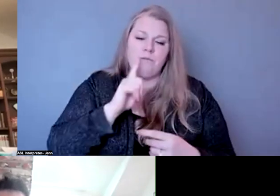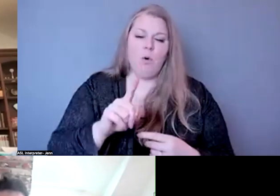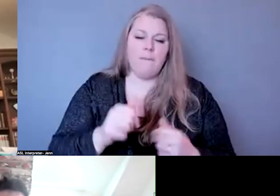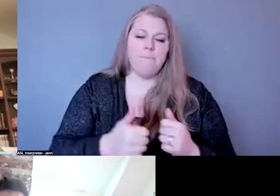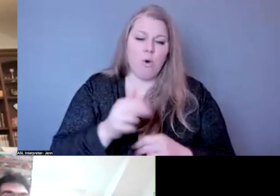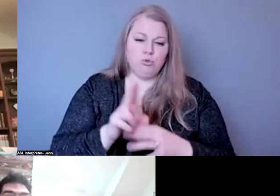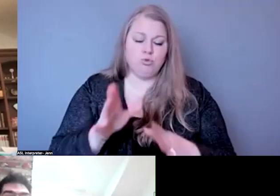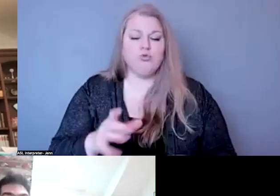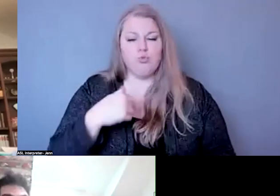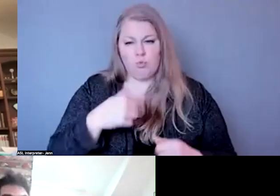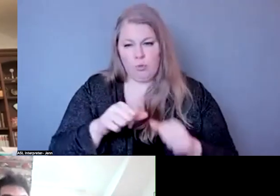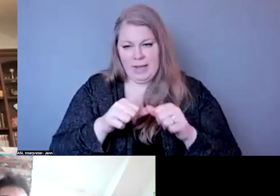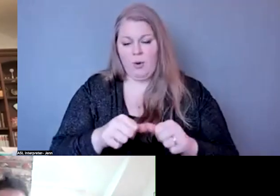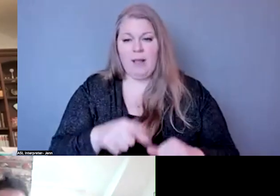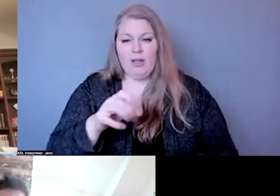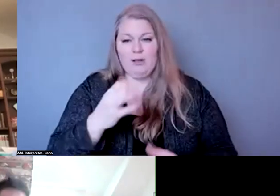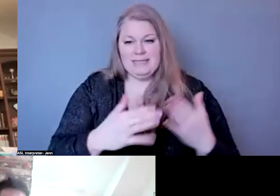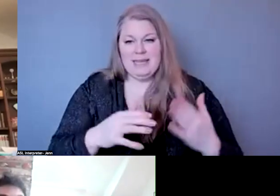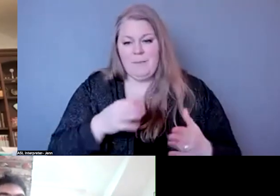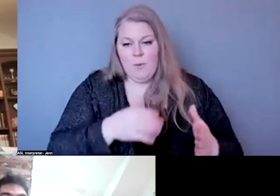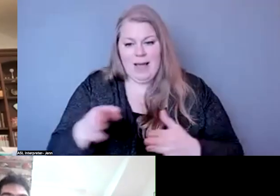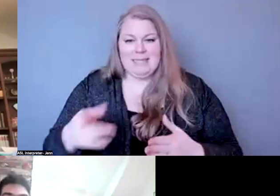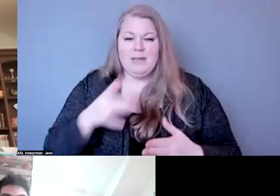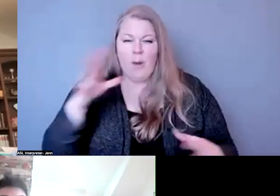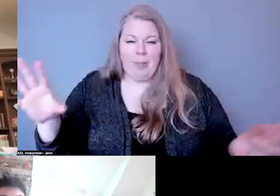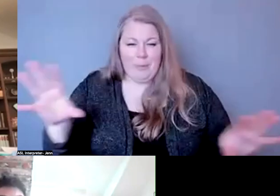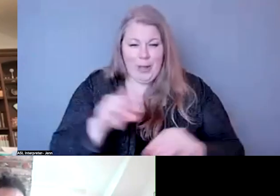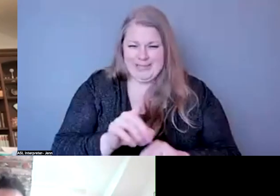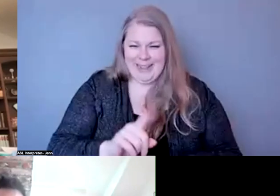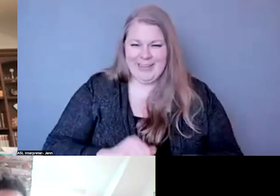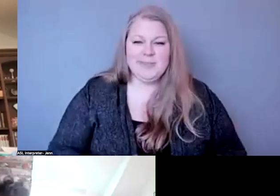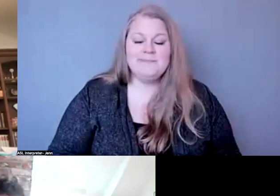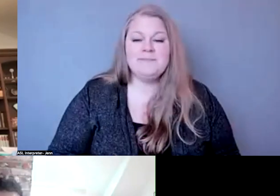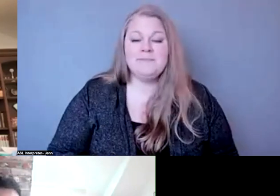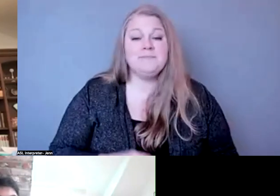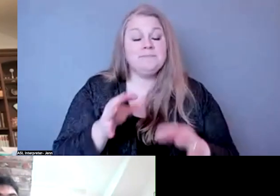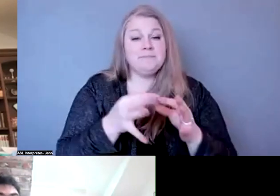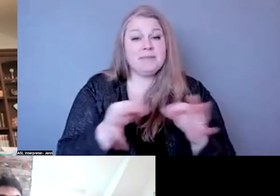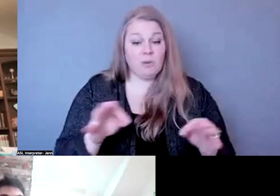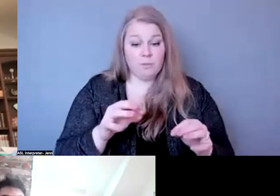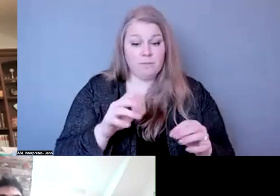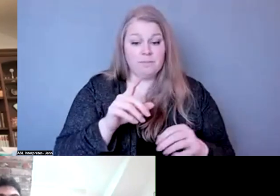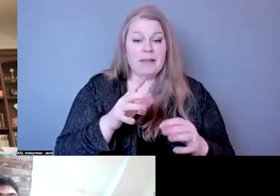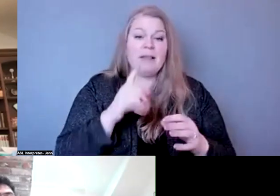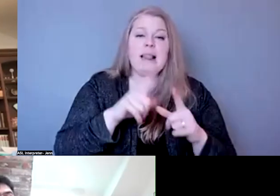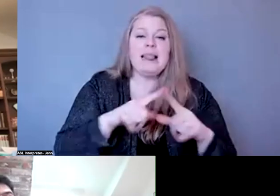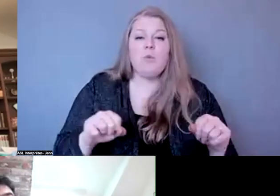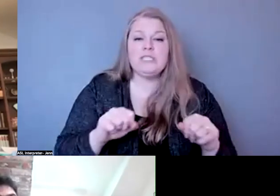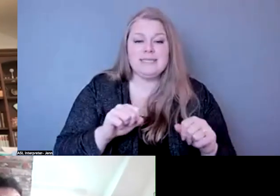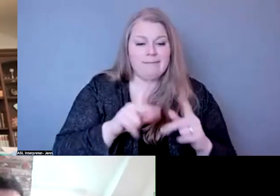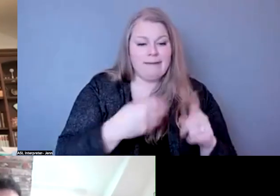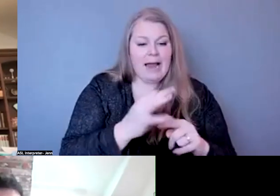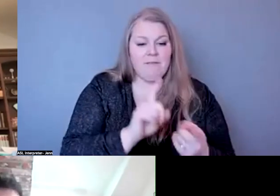So let's keep going. There's a couple of ways these are all going to come together, right? Linguistic transformations will